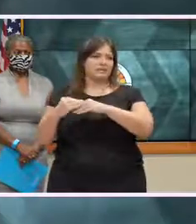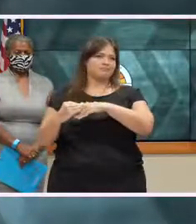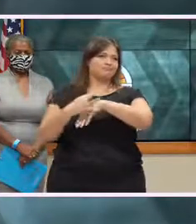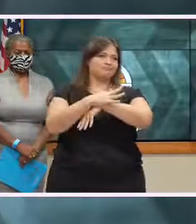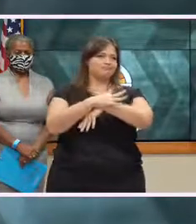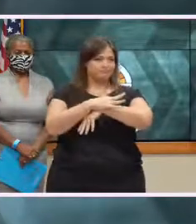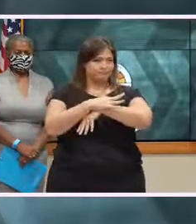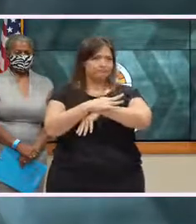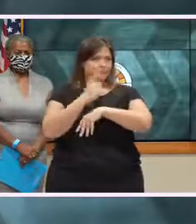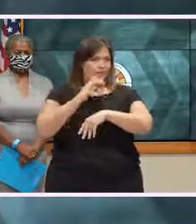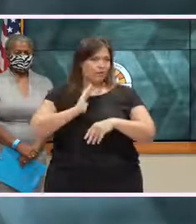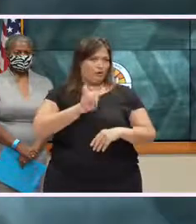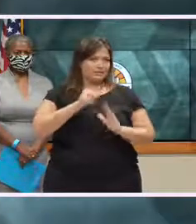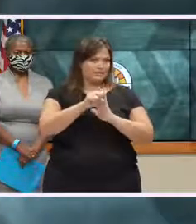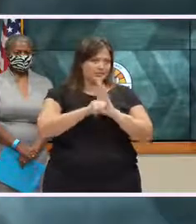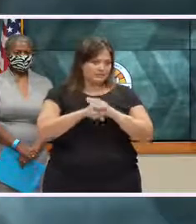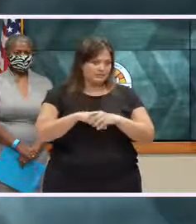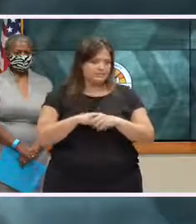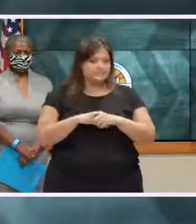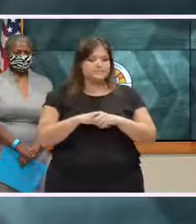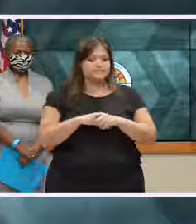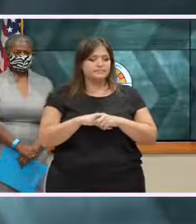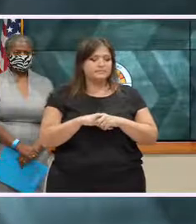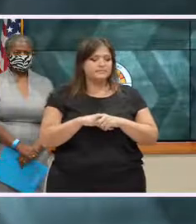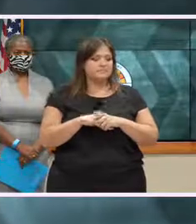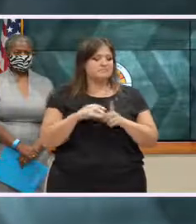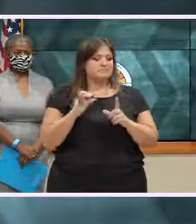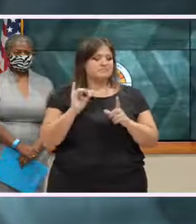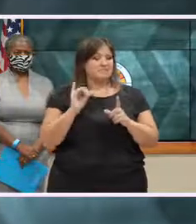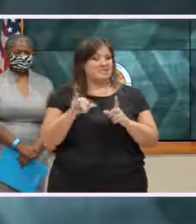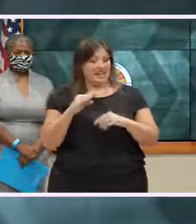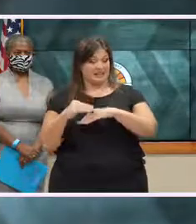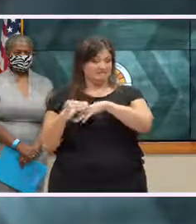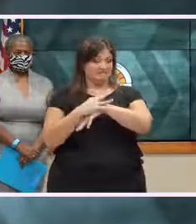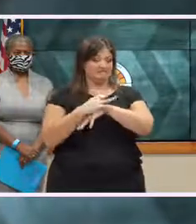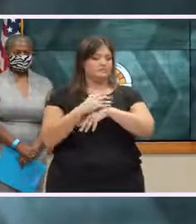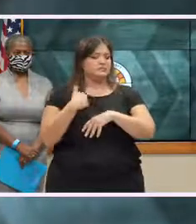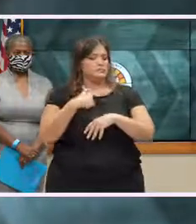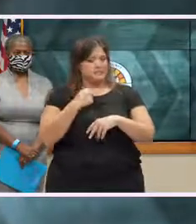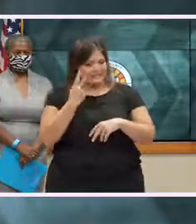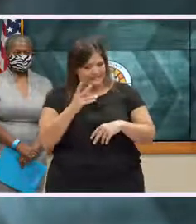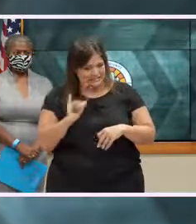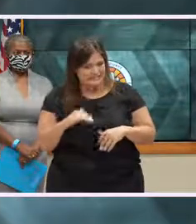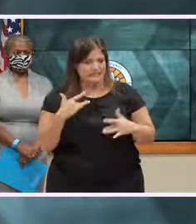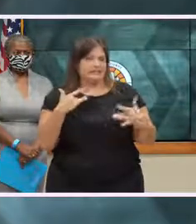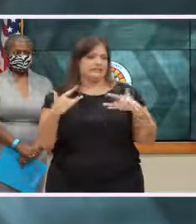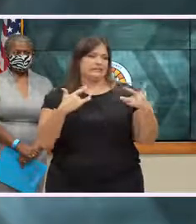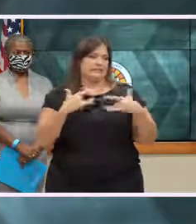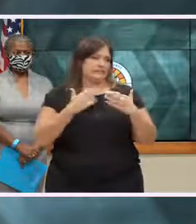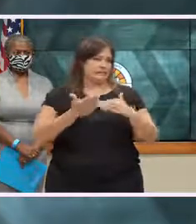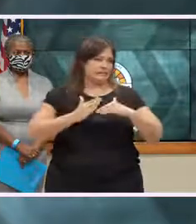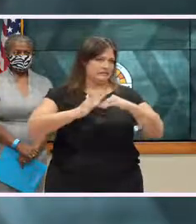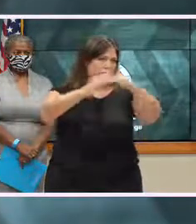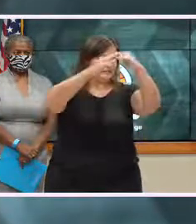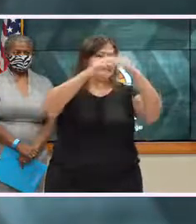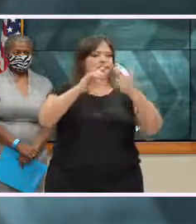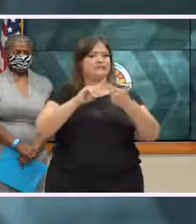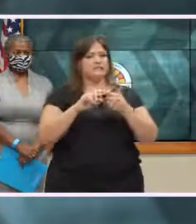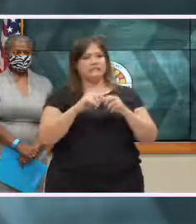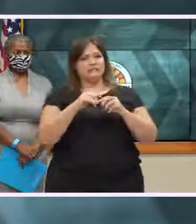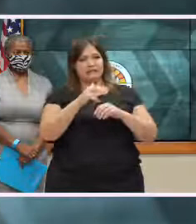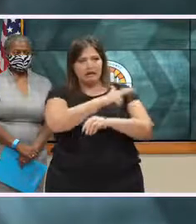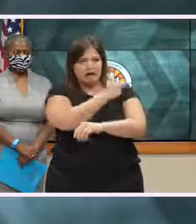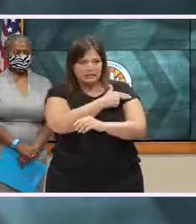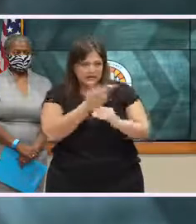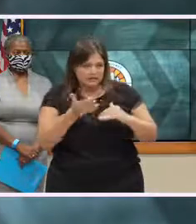of. The results are very, very concerning. Cases, positivity rates, hospitalization rates are